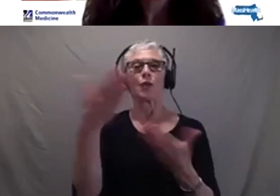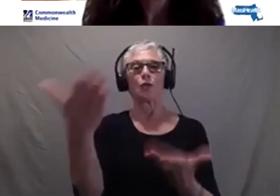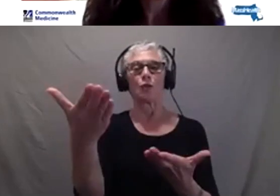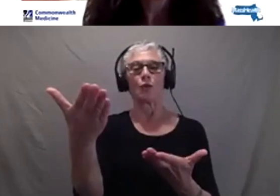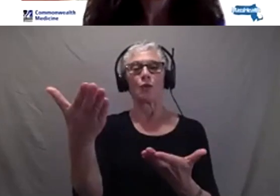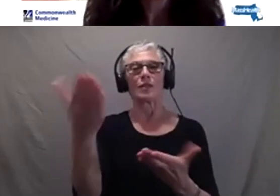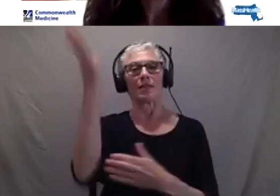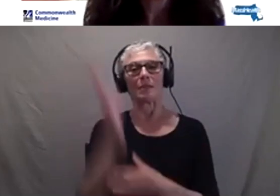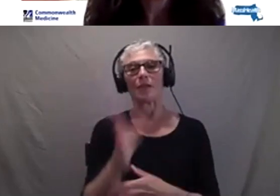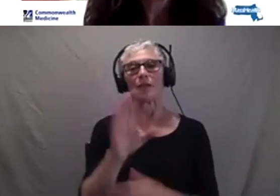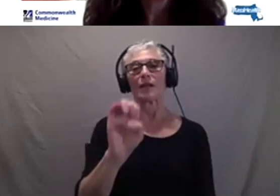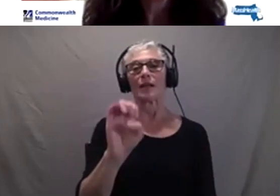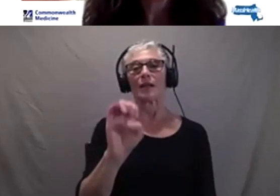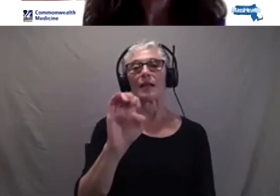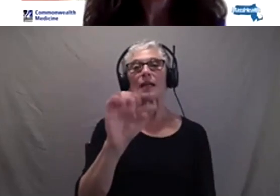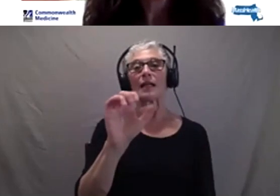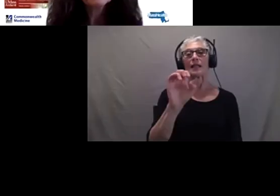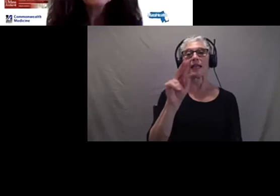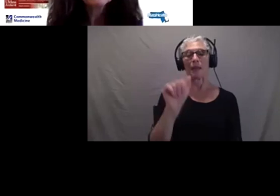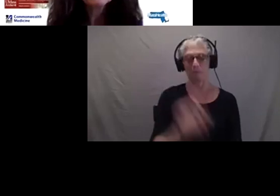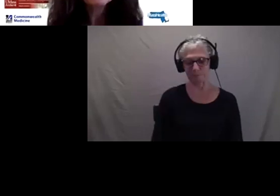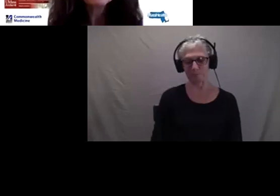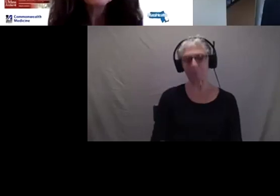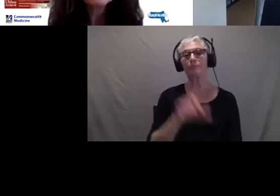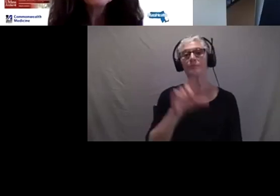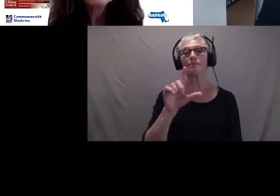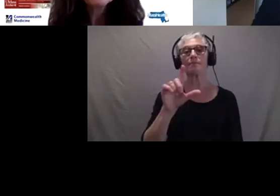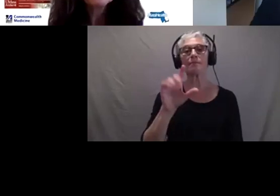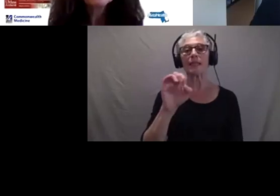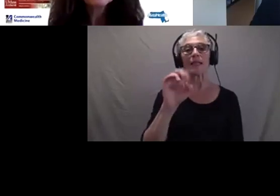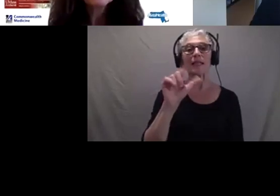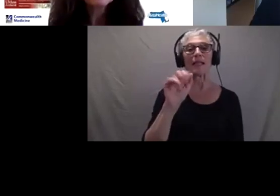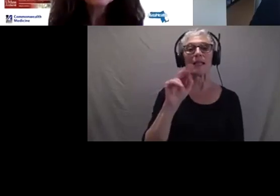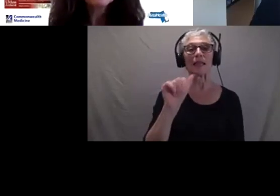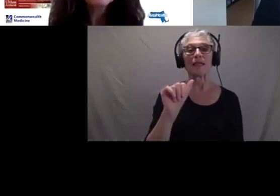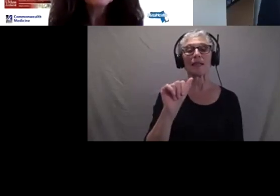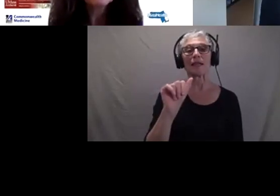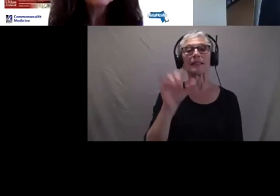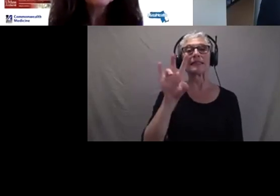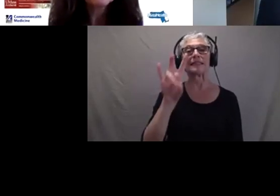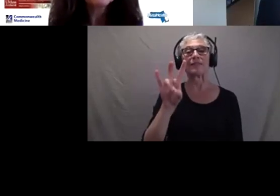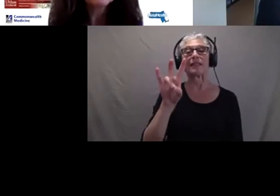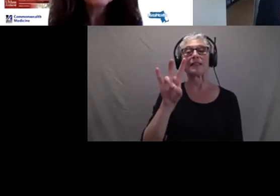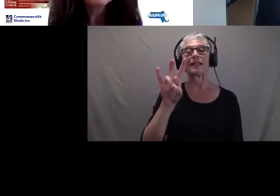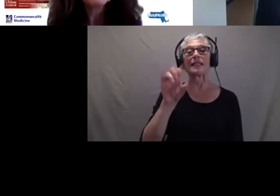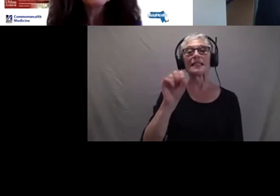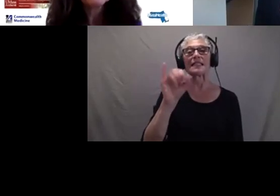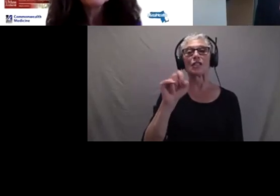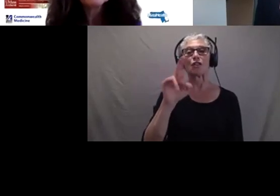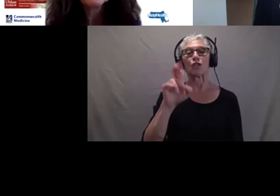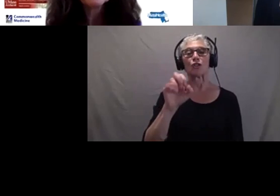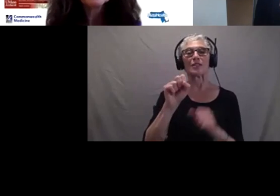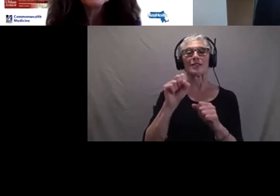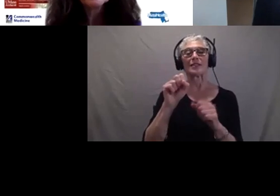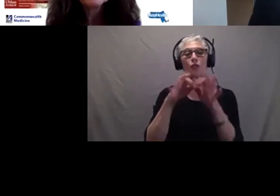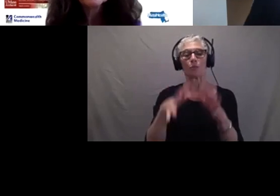Elena Langdon. Elena is a partner and co-founder of Seven Sisters Interpreter Training and Consulting, which has locations